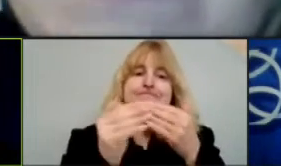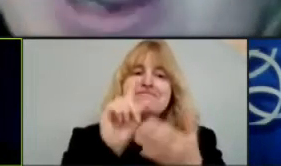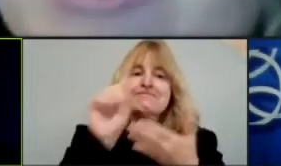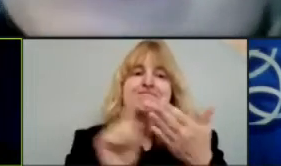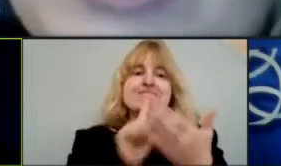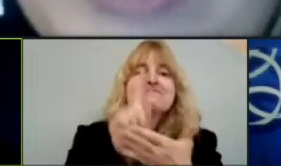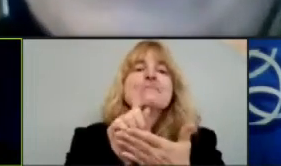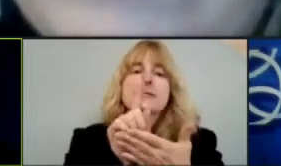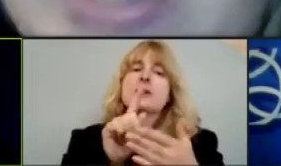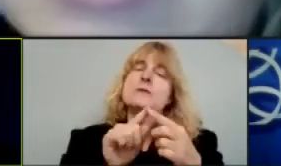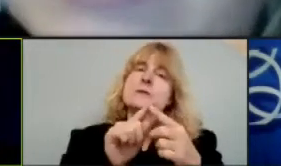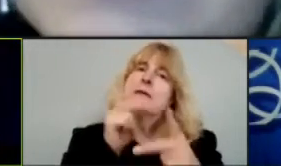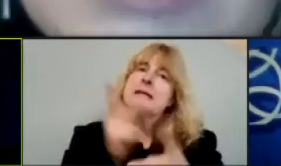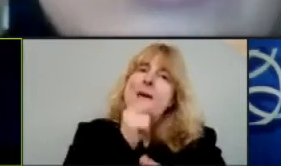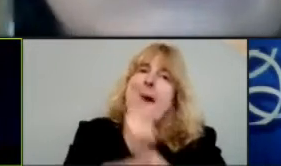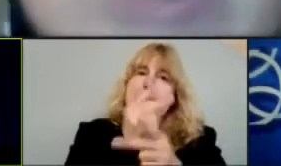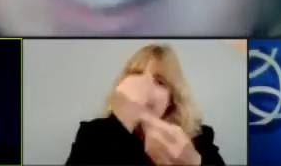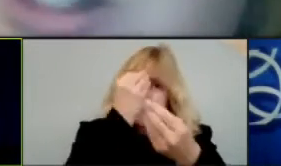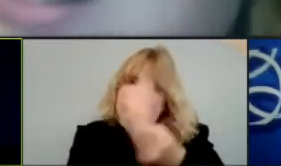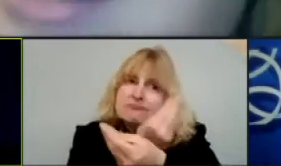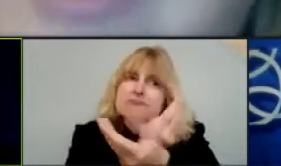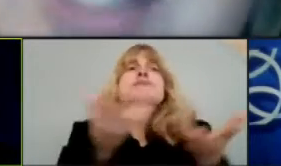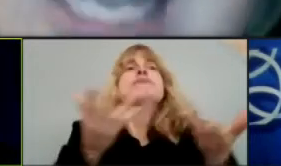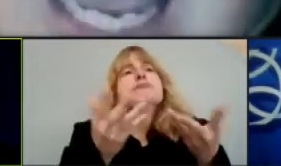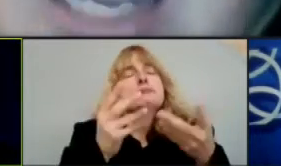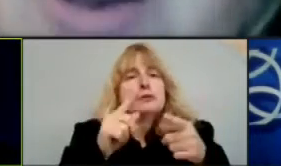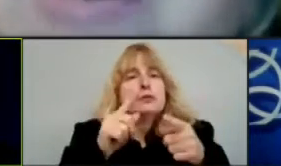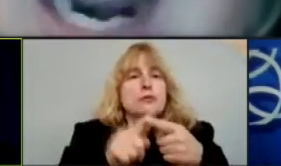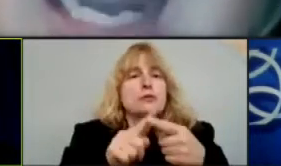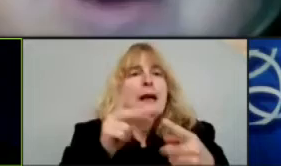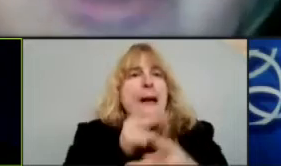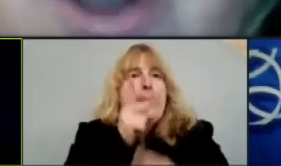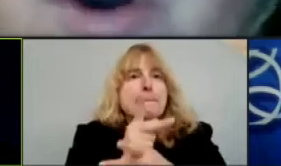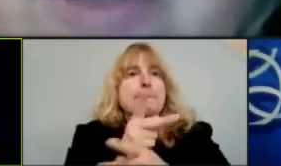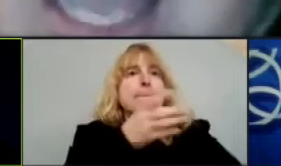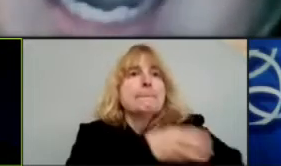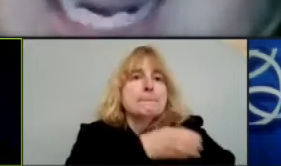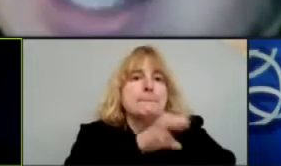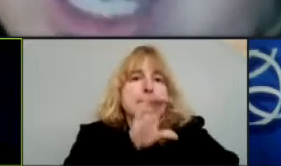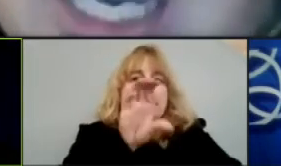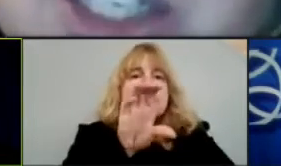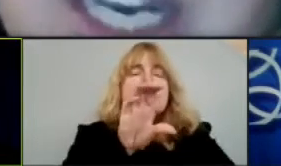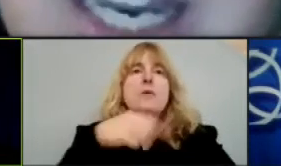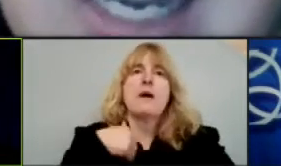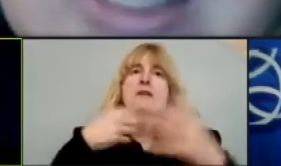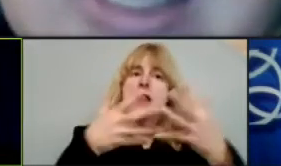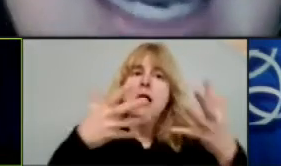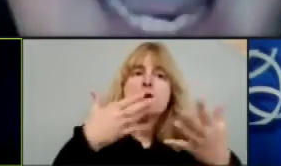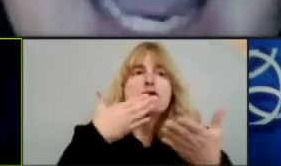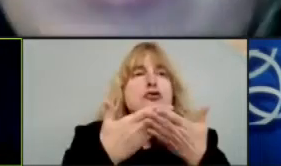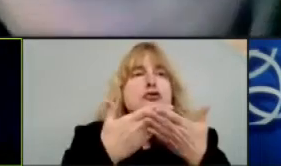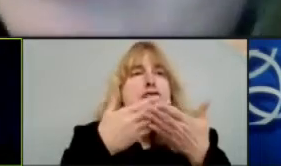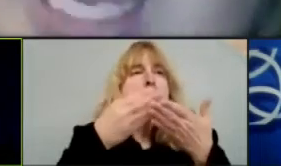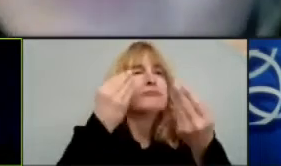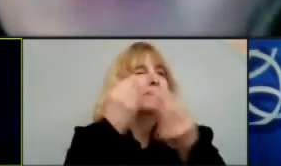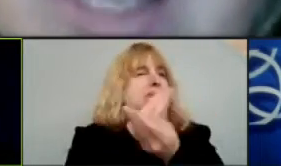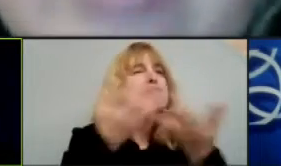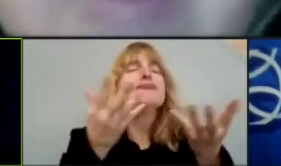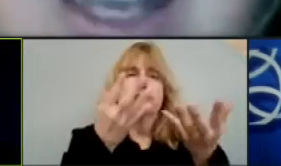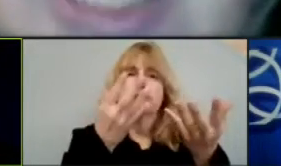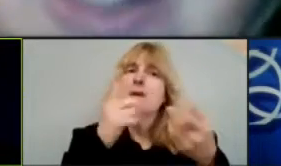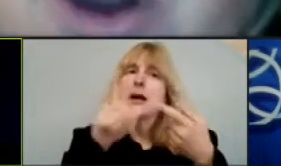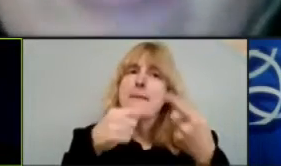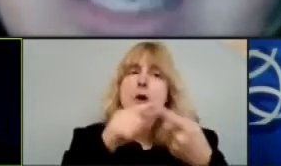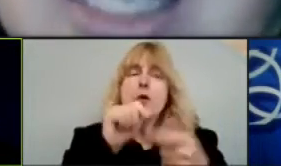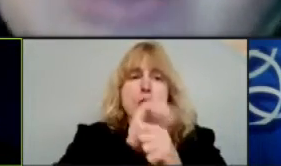informed and powerful. And we've got some really good stuff today around COVID and education, and we will not